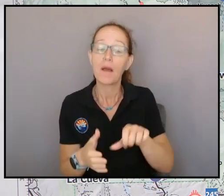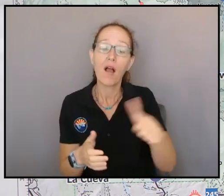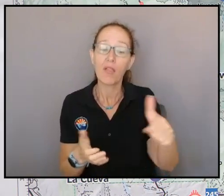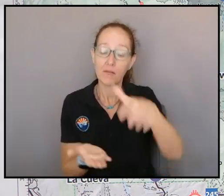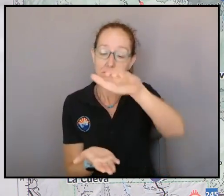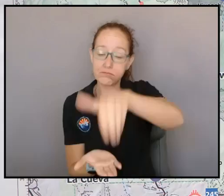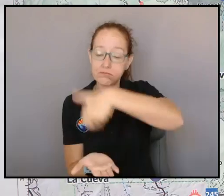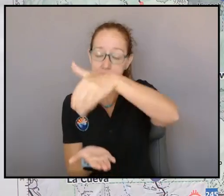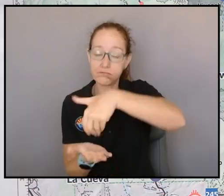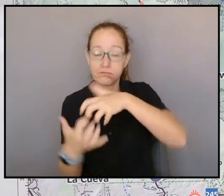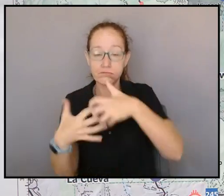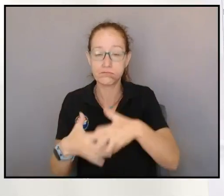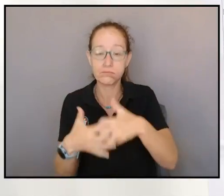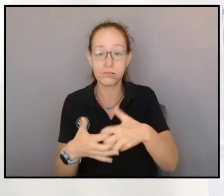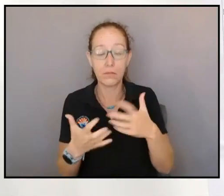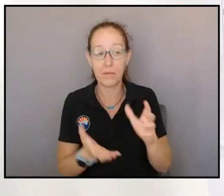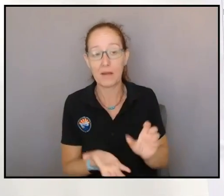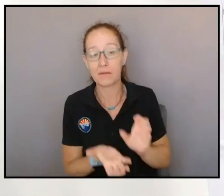that may be needed there.